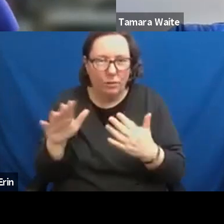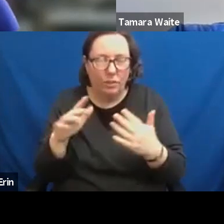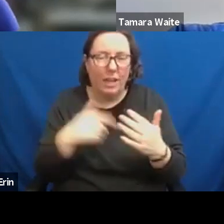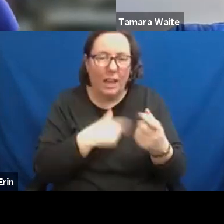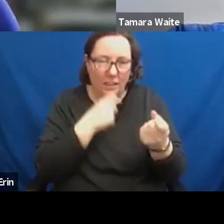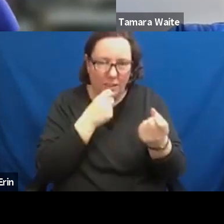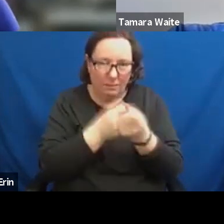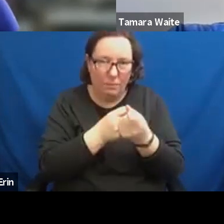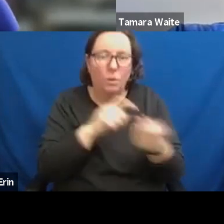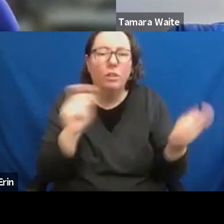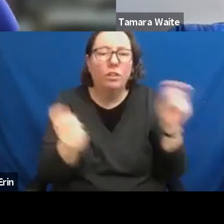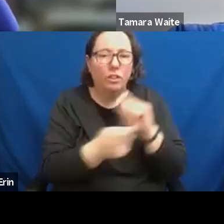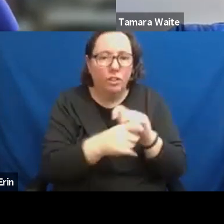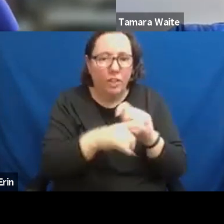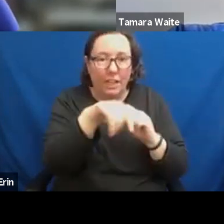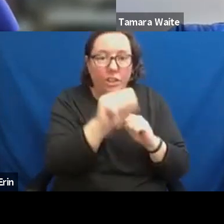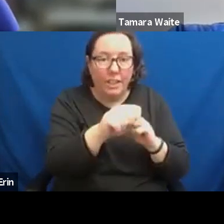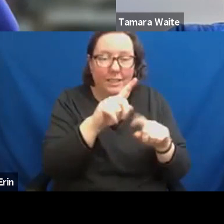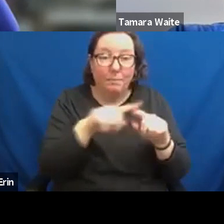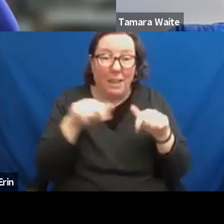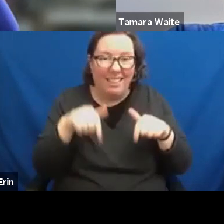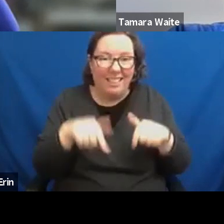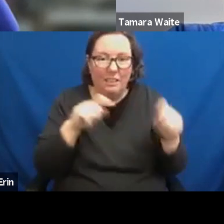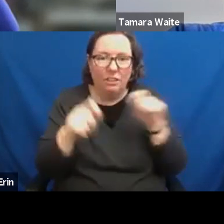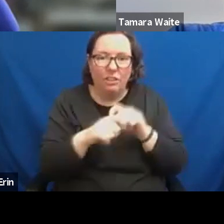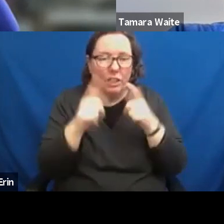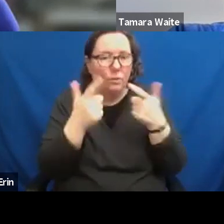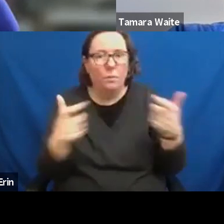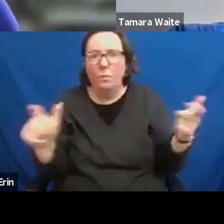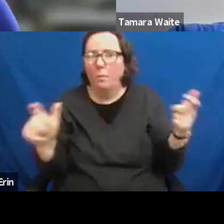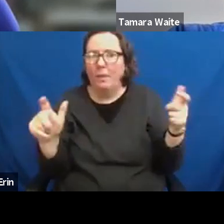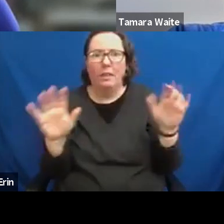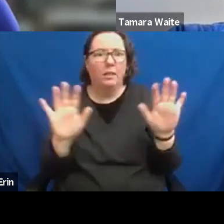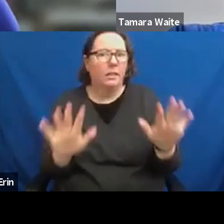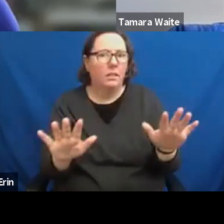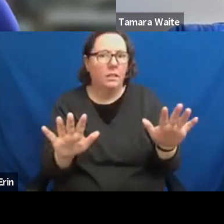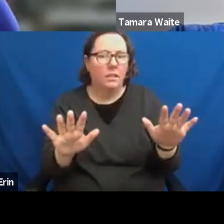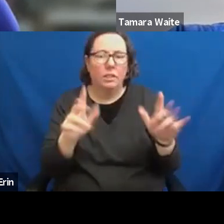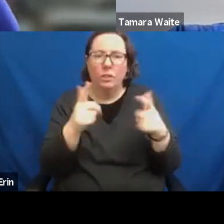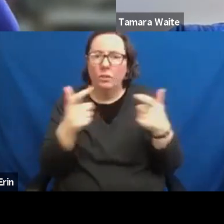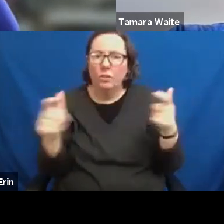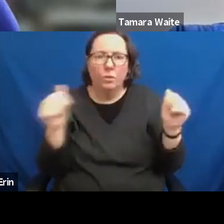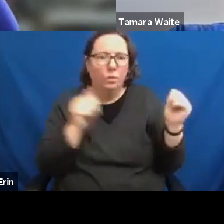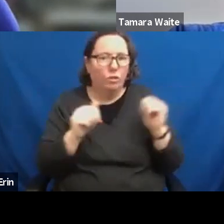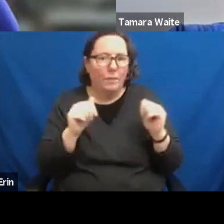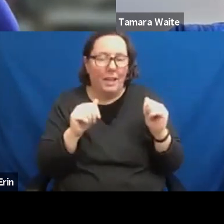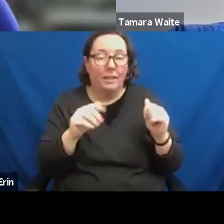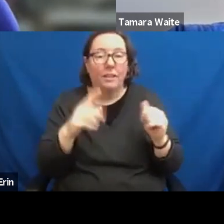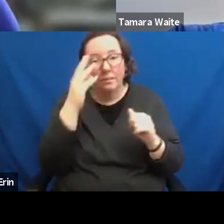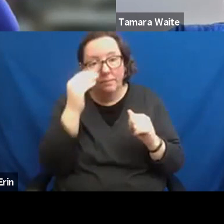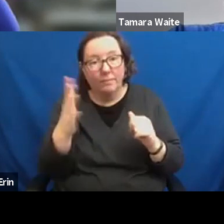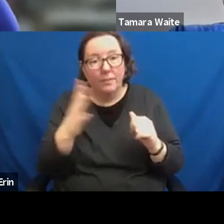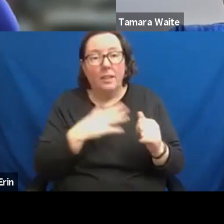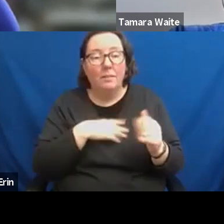the change, but not this change. This change is too dramatic, right? So what I can tell you one thing, in my class, when I was in the